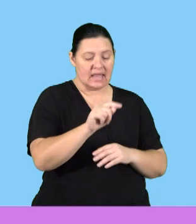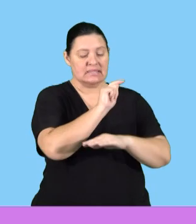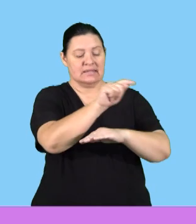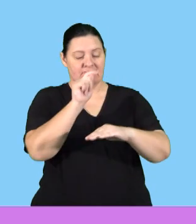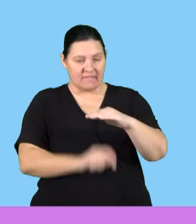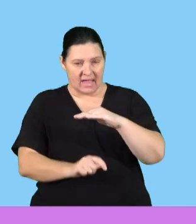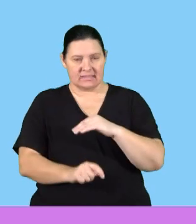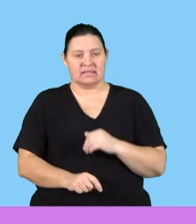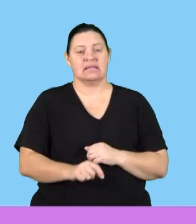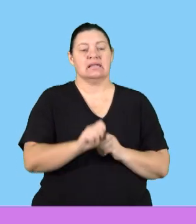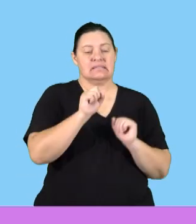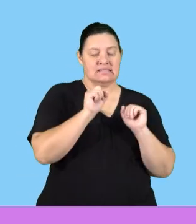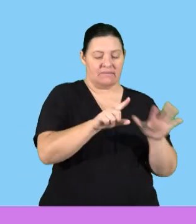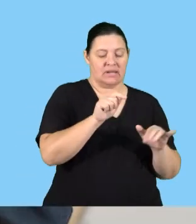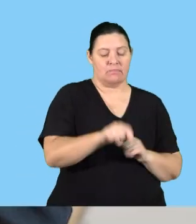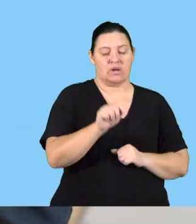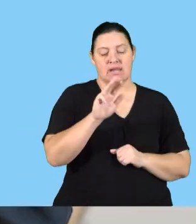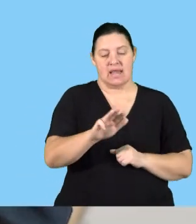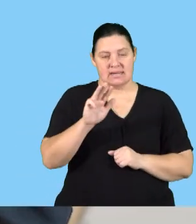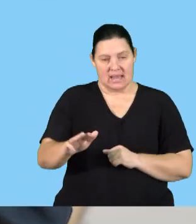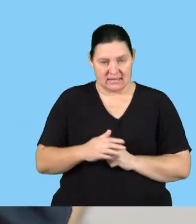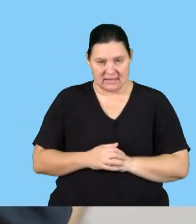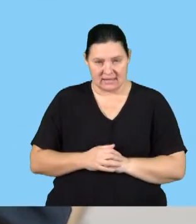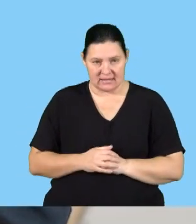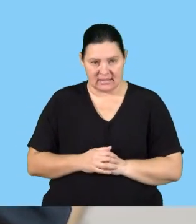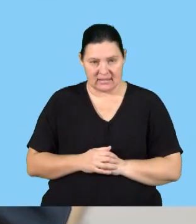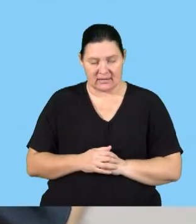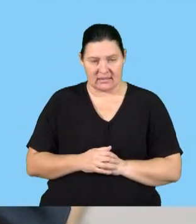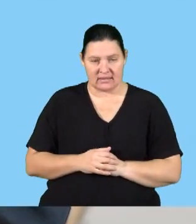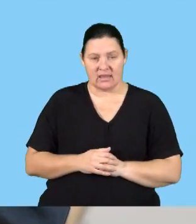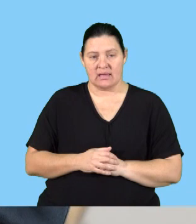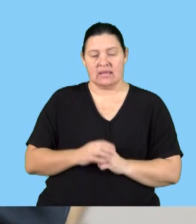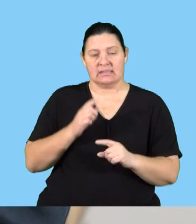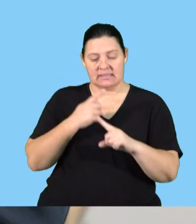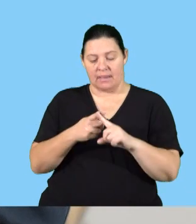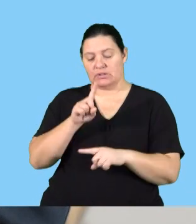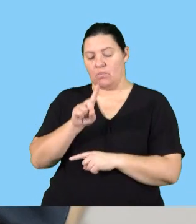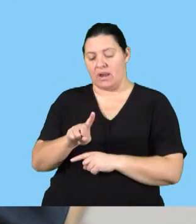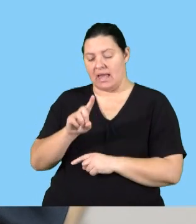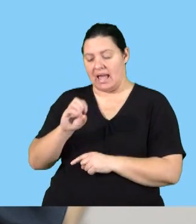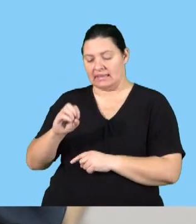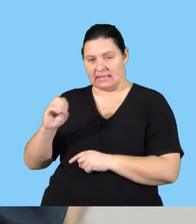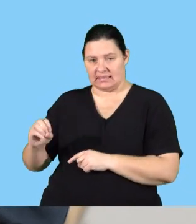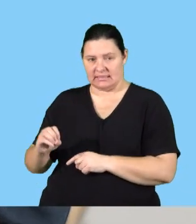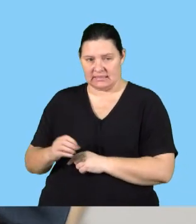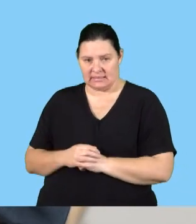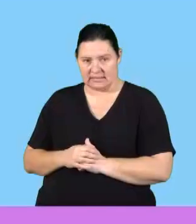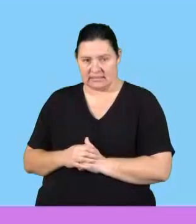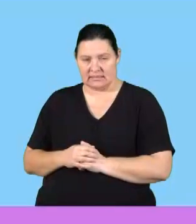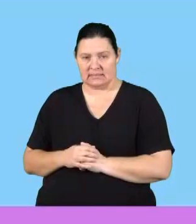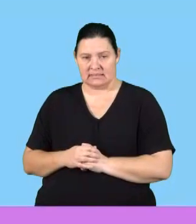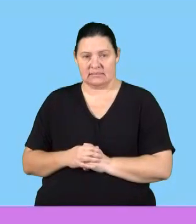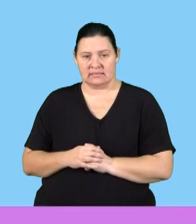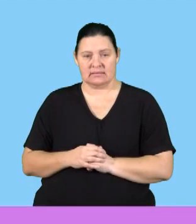divide the 3 rand by 17 rand 99, and the answer that you get,